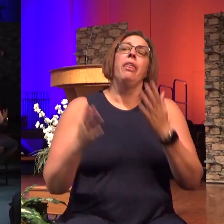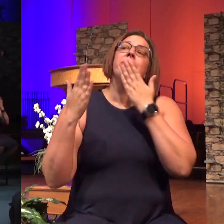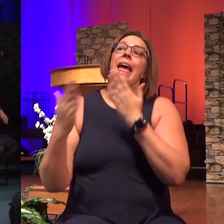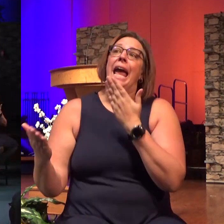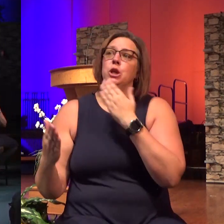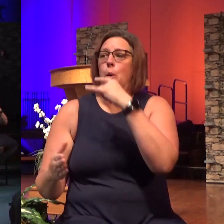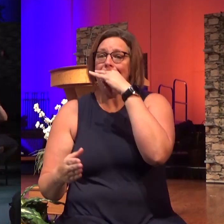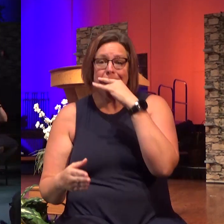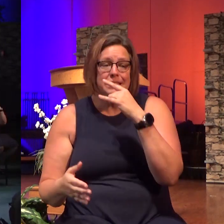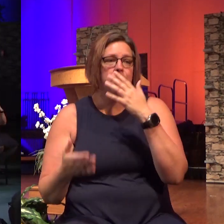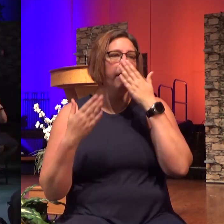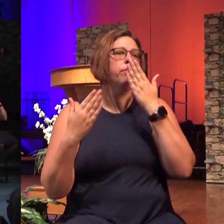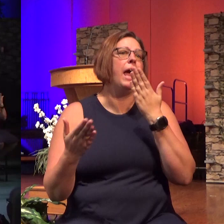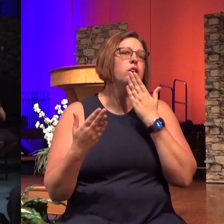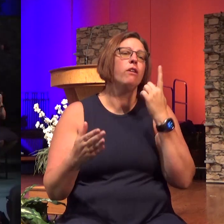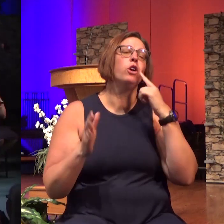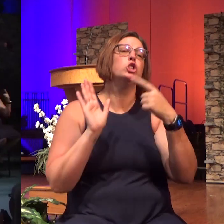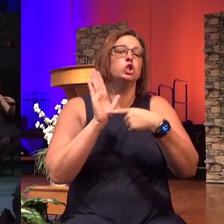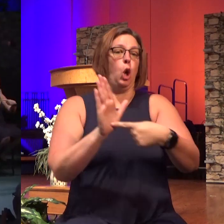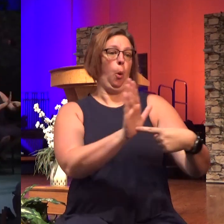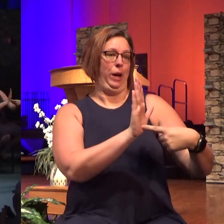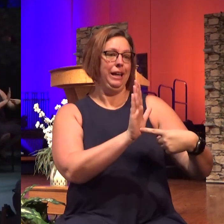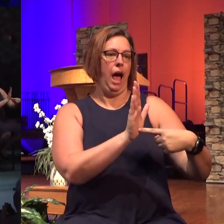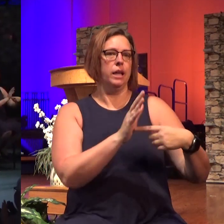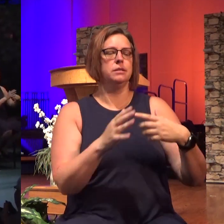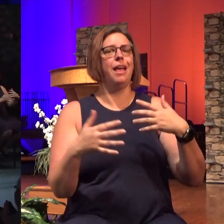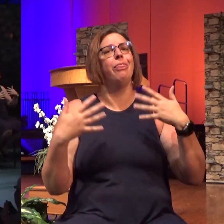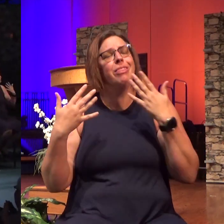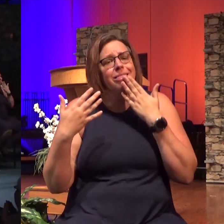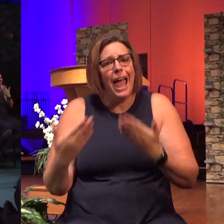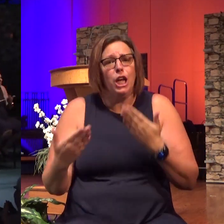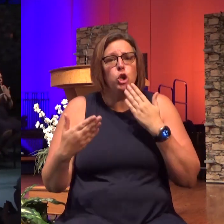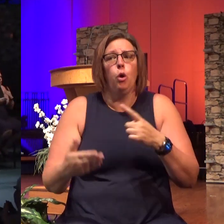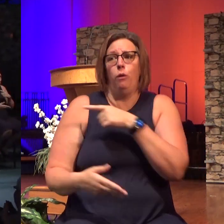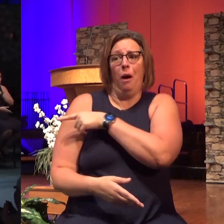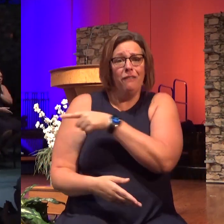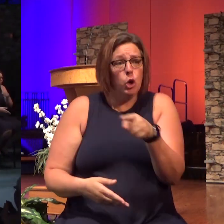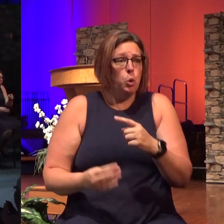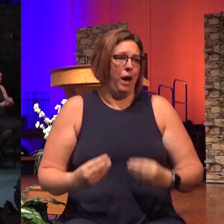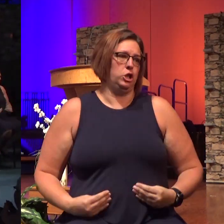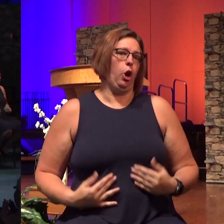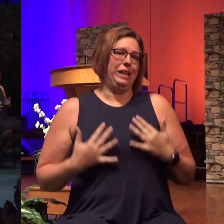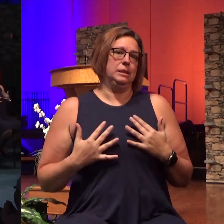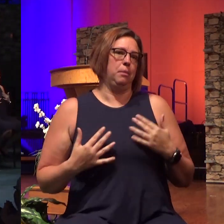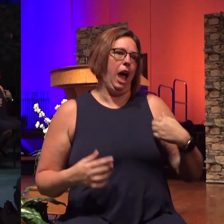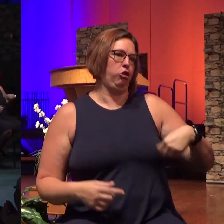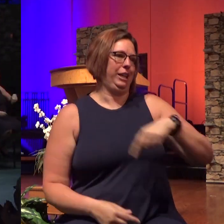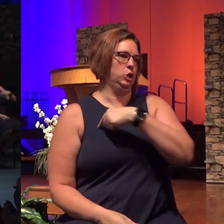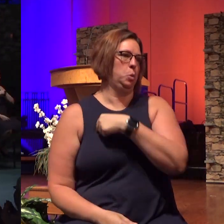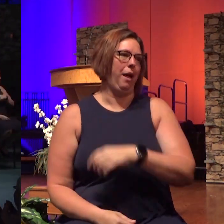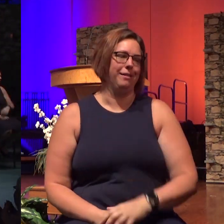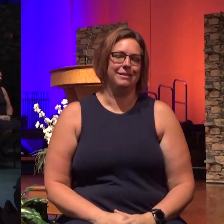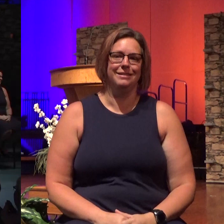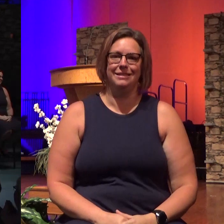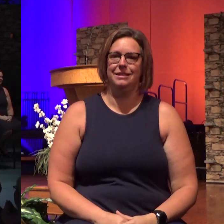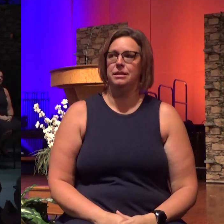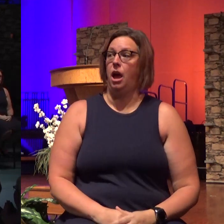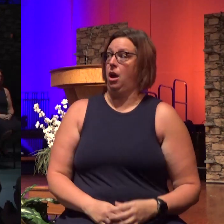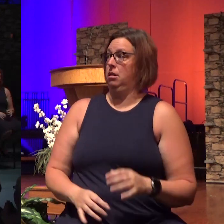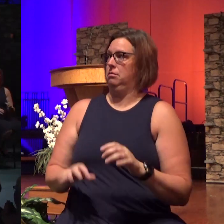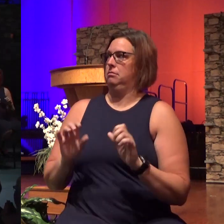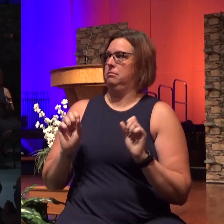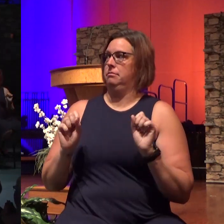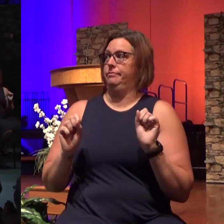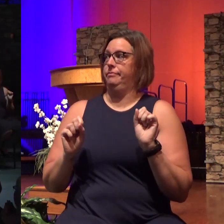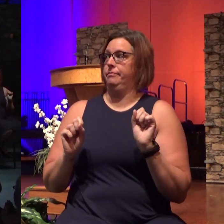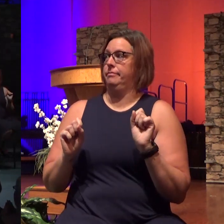you for showing us these beautiful pillowcases and for being a wonderful inspiration to us all. Great. Yep, and we are actually going to share this with